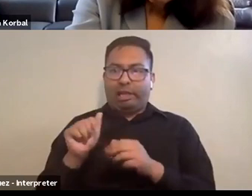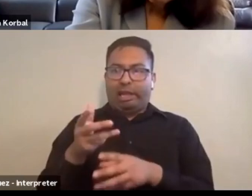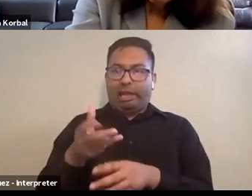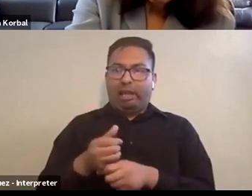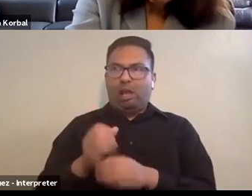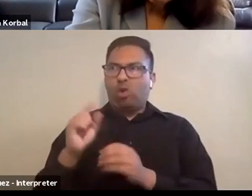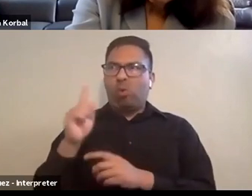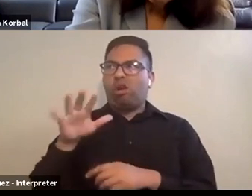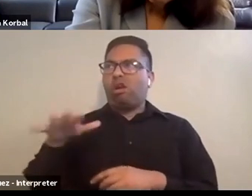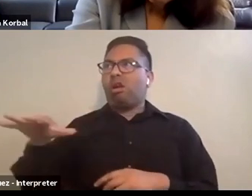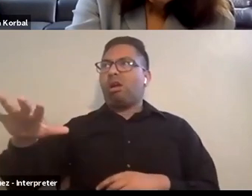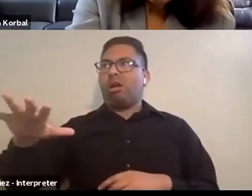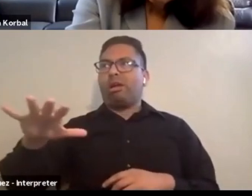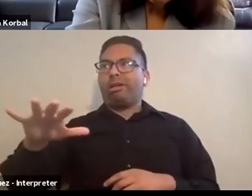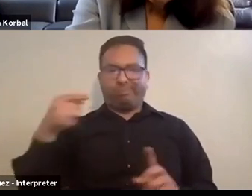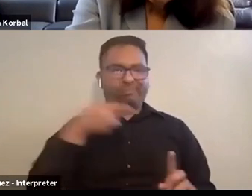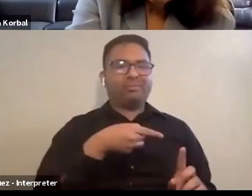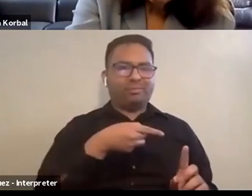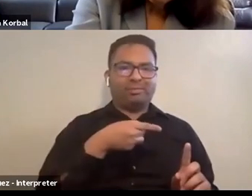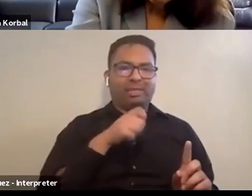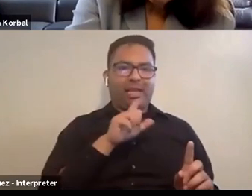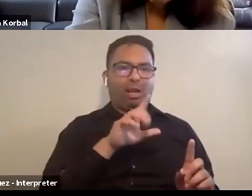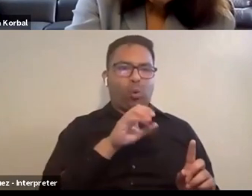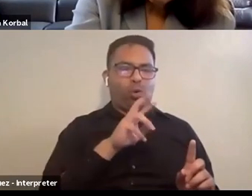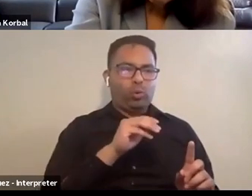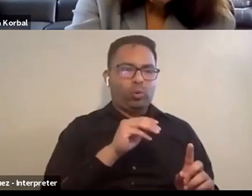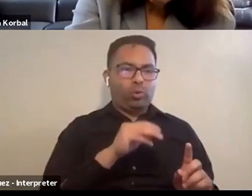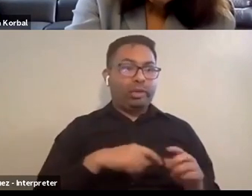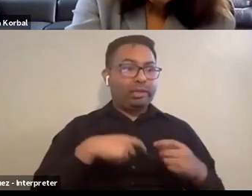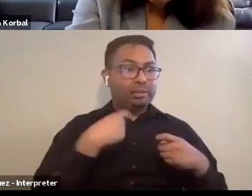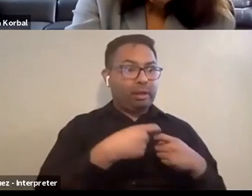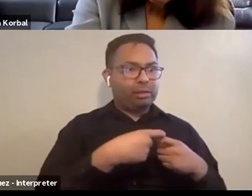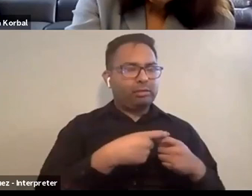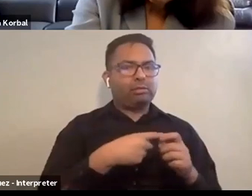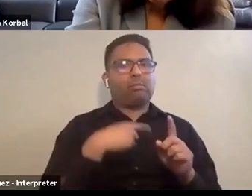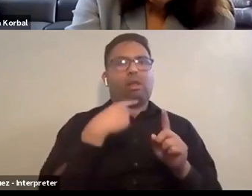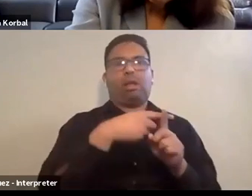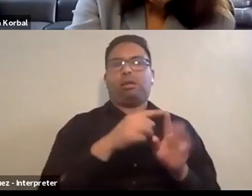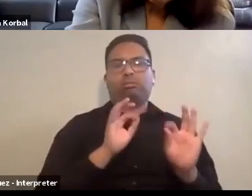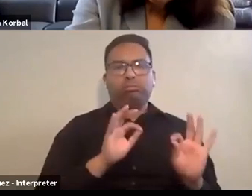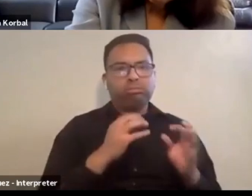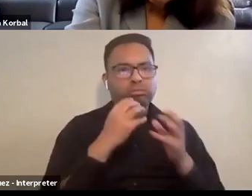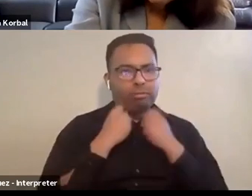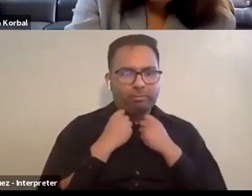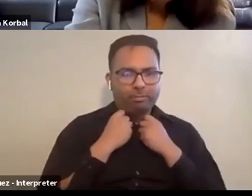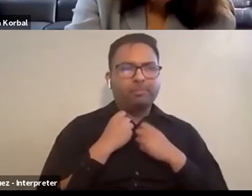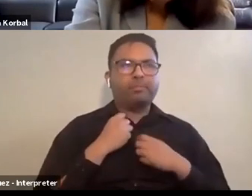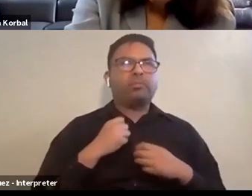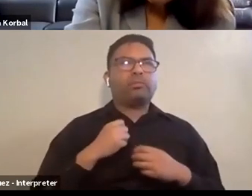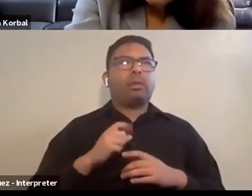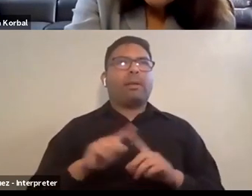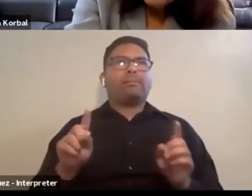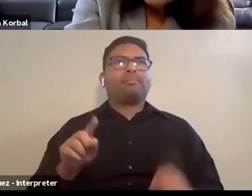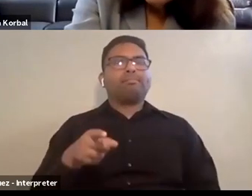no? And you have them in Spanish, and that was very valuable. But yes, it